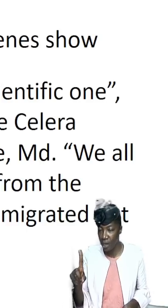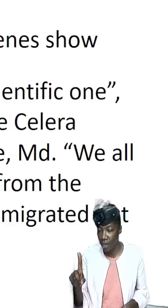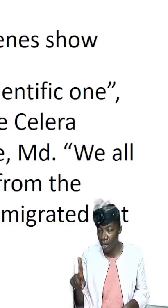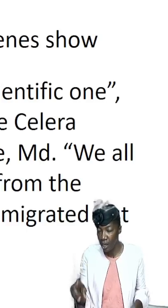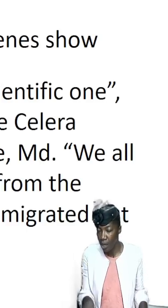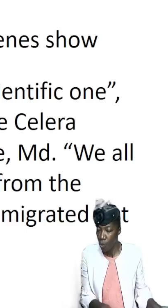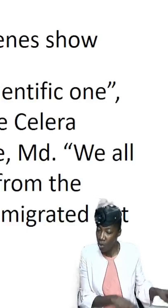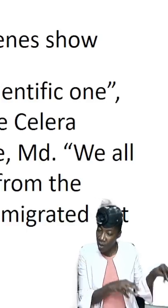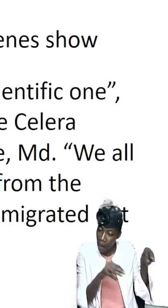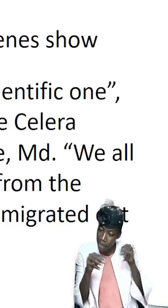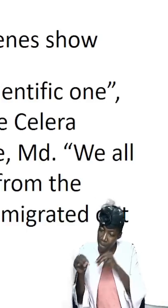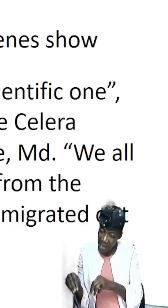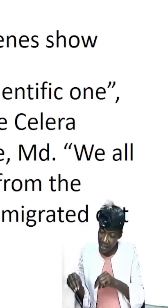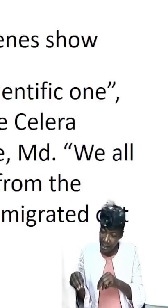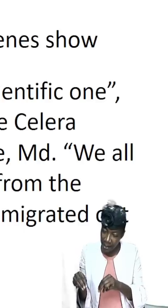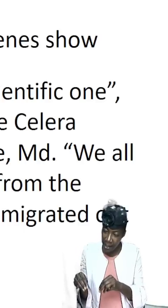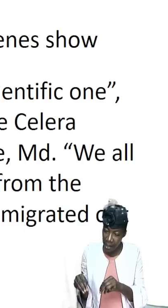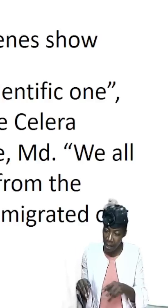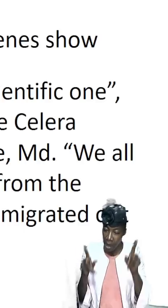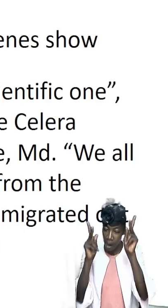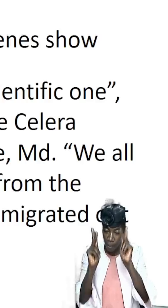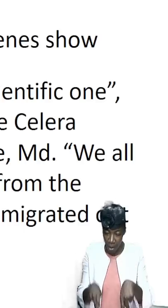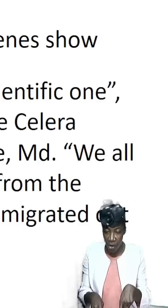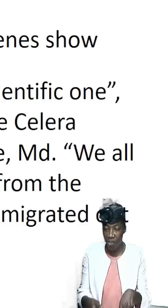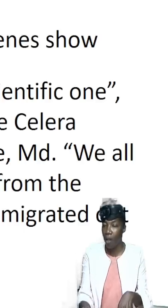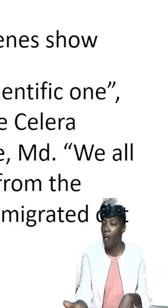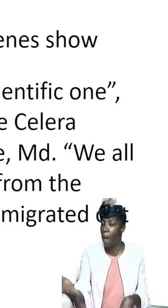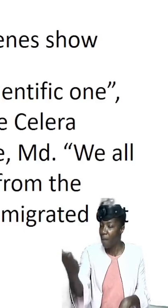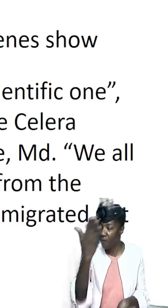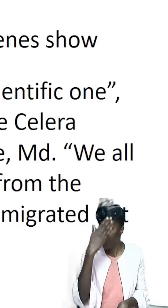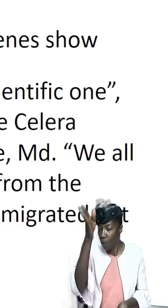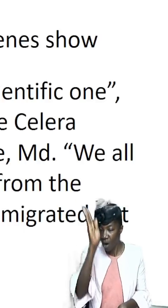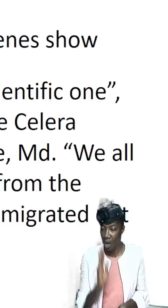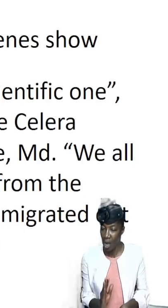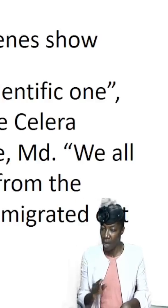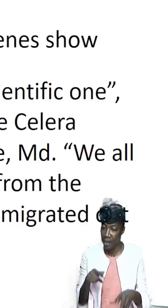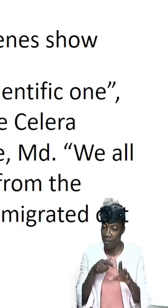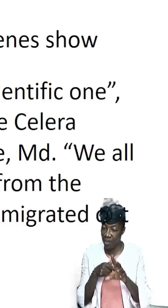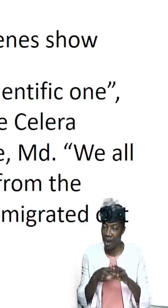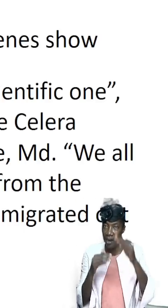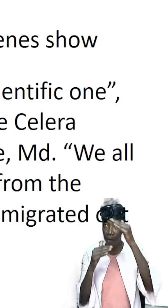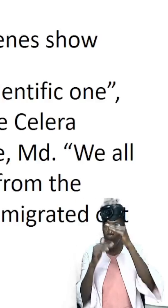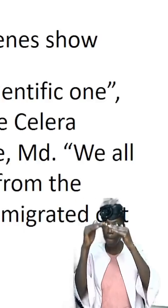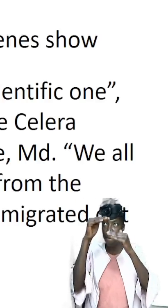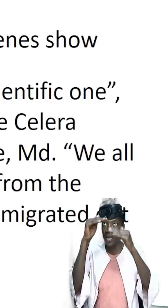mighty hunter before God, and who started to build the Tower of Babel.